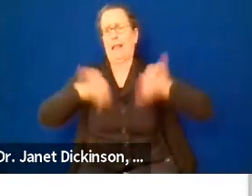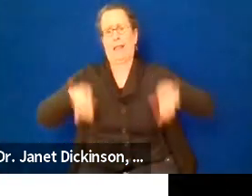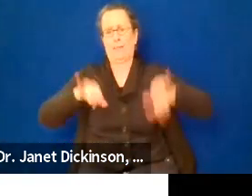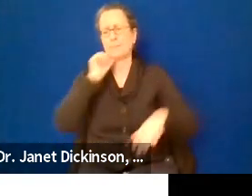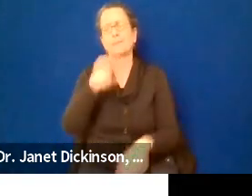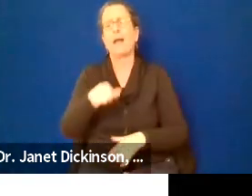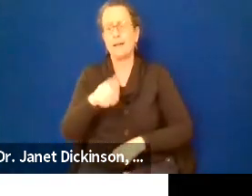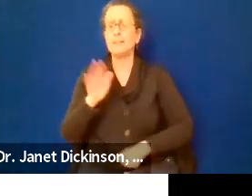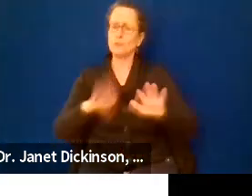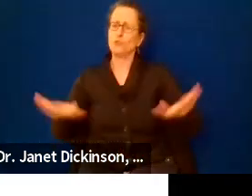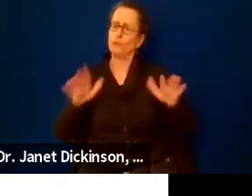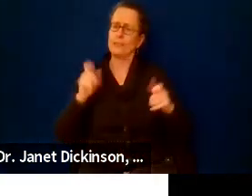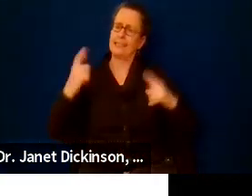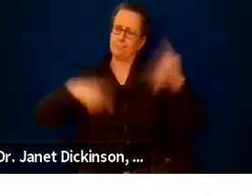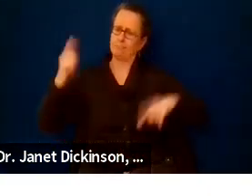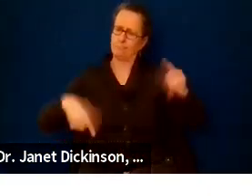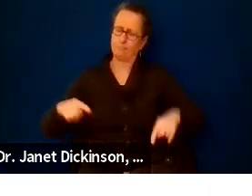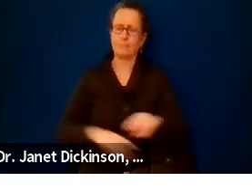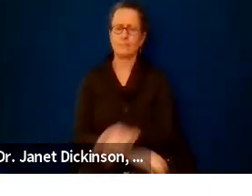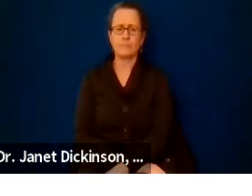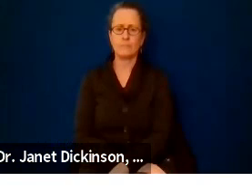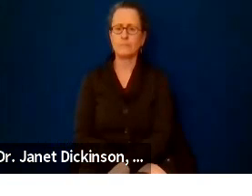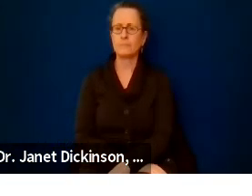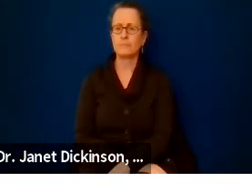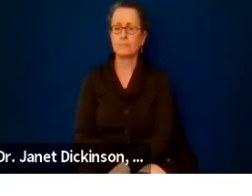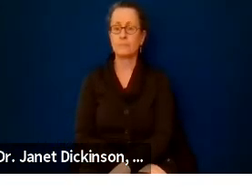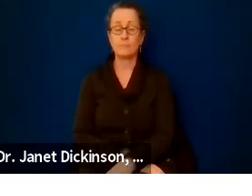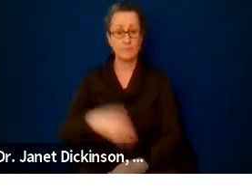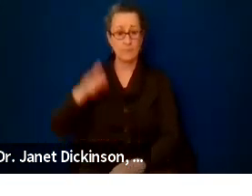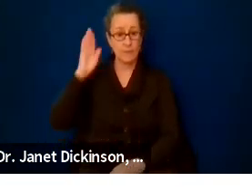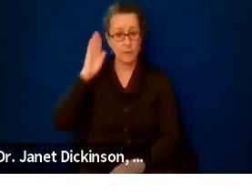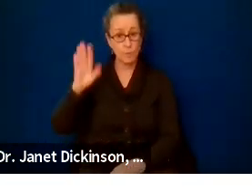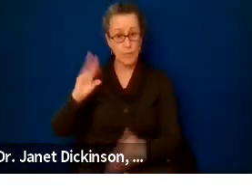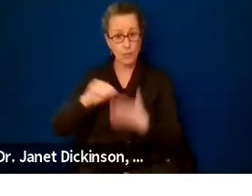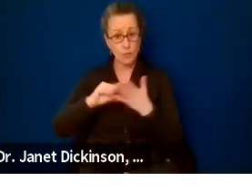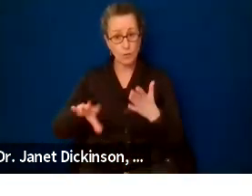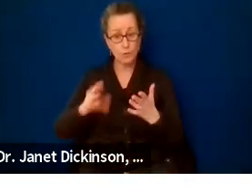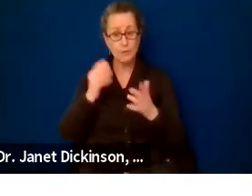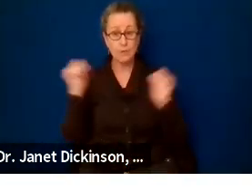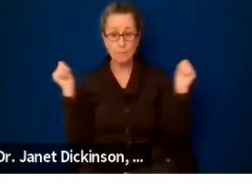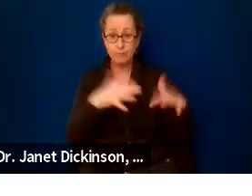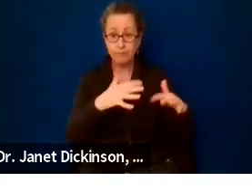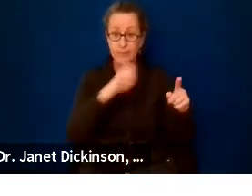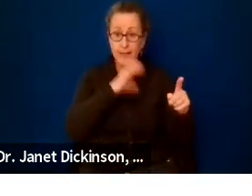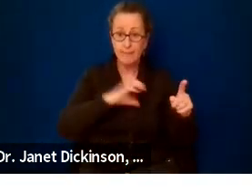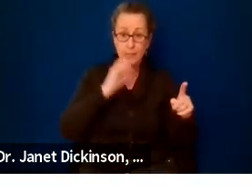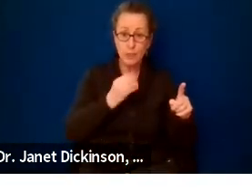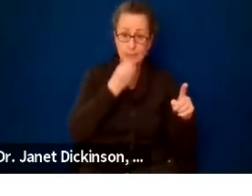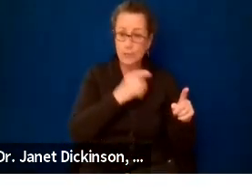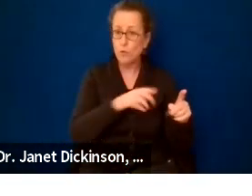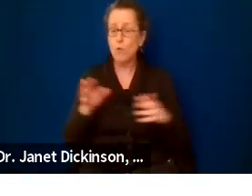Great, thanks, Dr. Houle. And along those lines, will students be eating in their cafeteria or in their classrooms? How will that